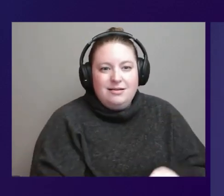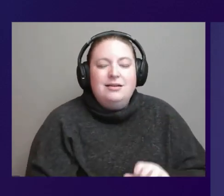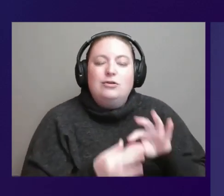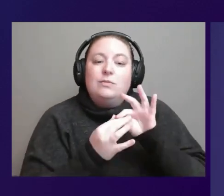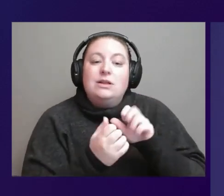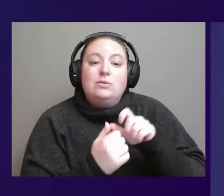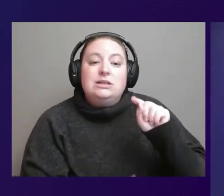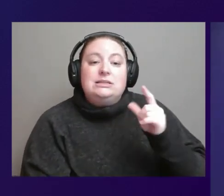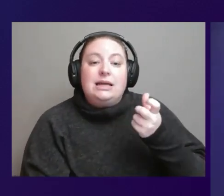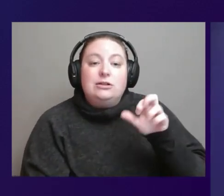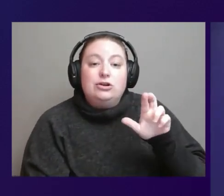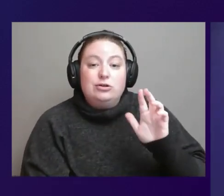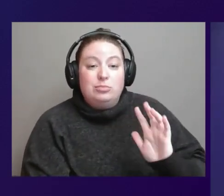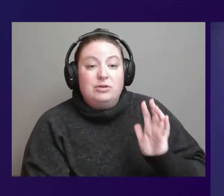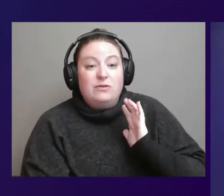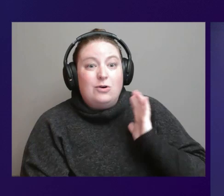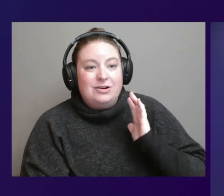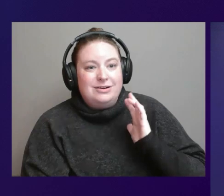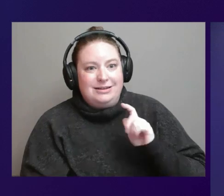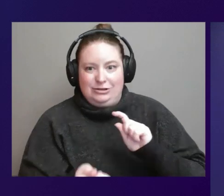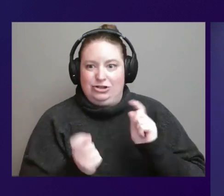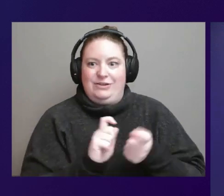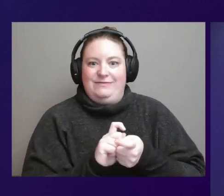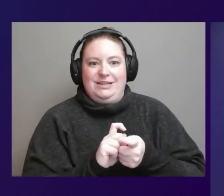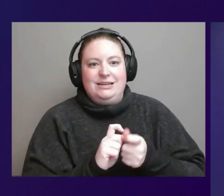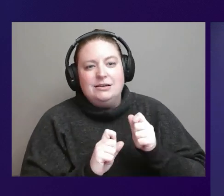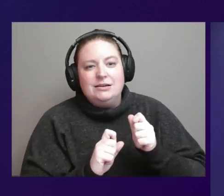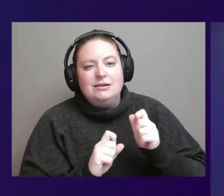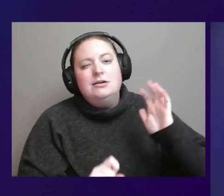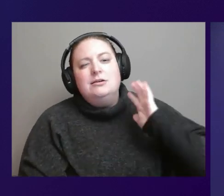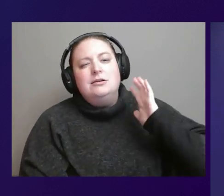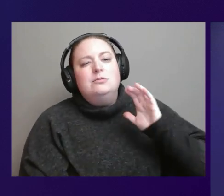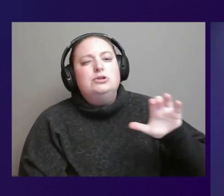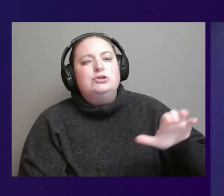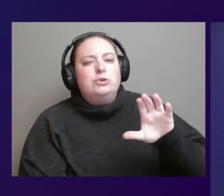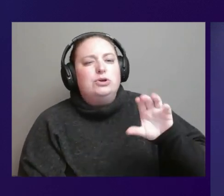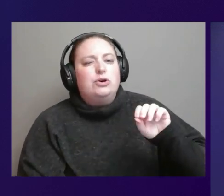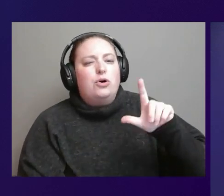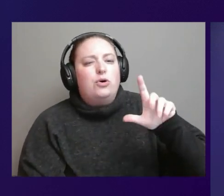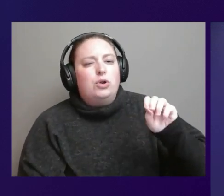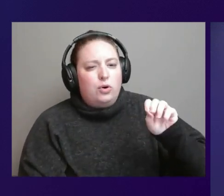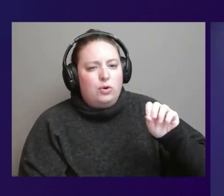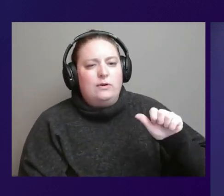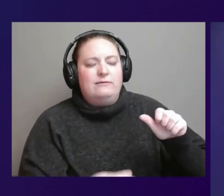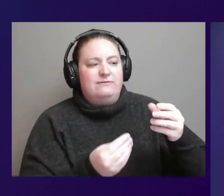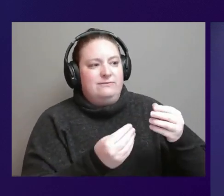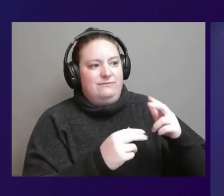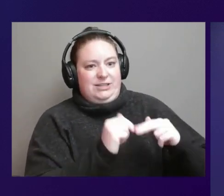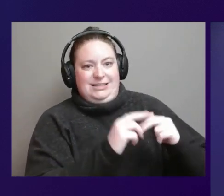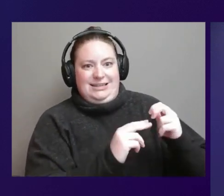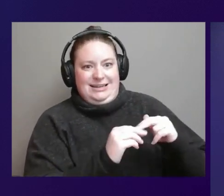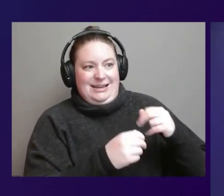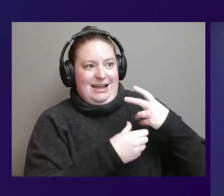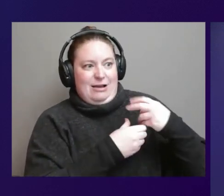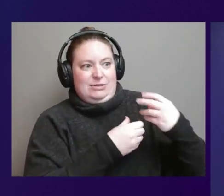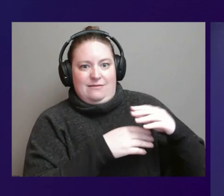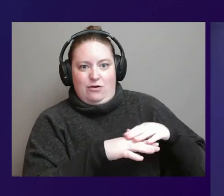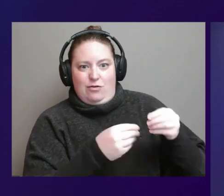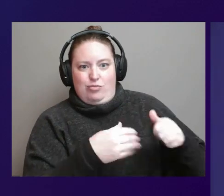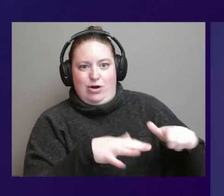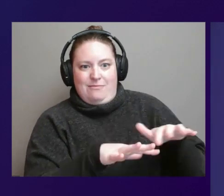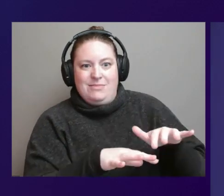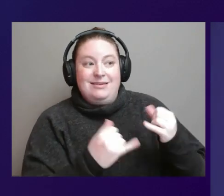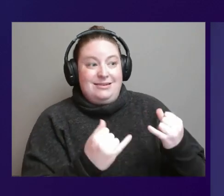shifting the tracks. A lot of the times you would do this stuff to a colo facility outside of your on-prem environment. And now you're simply just rerouting